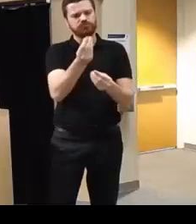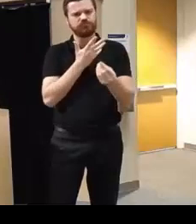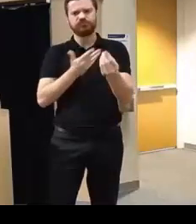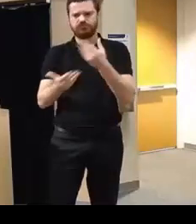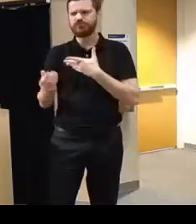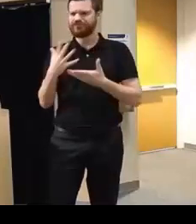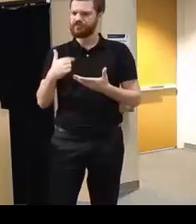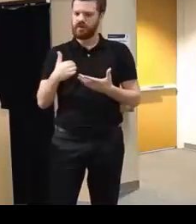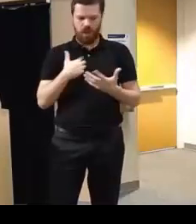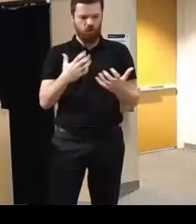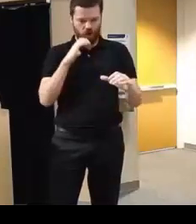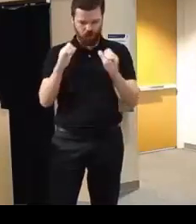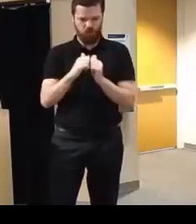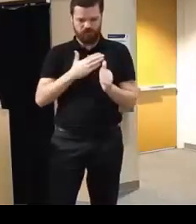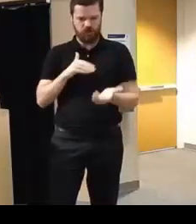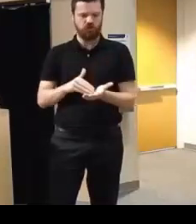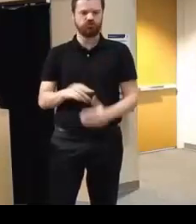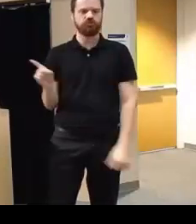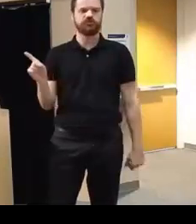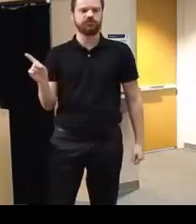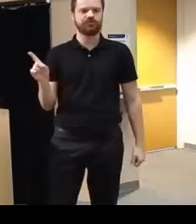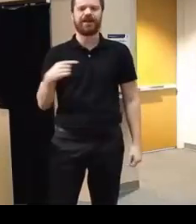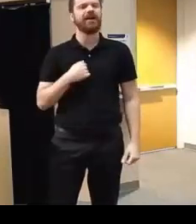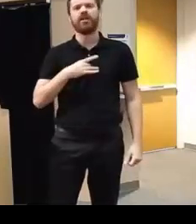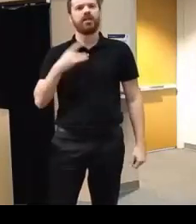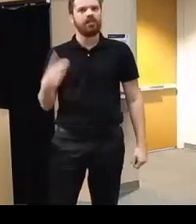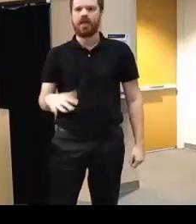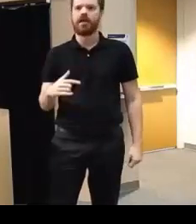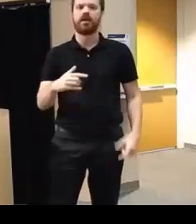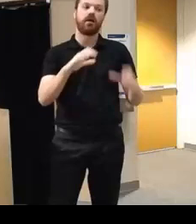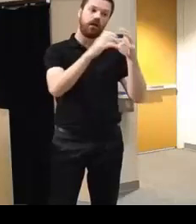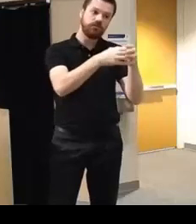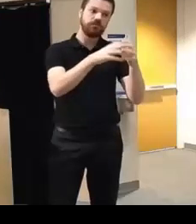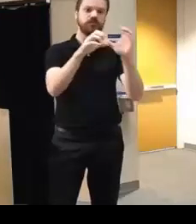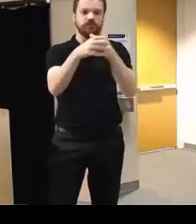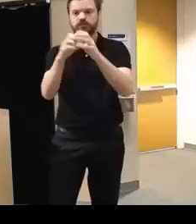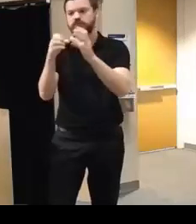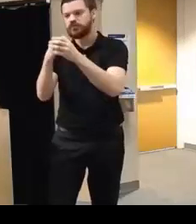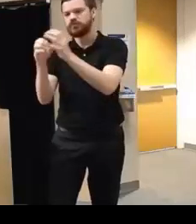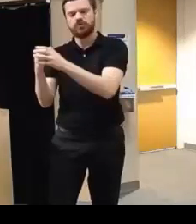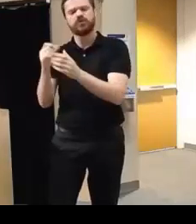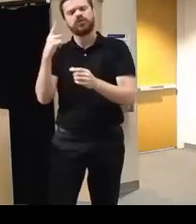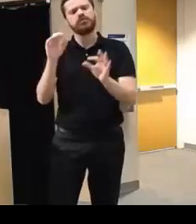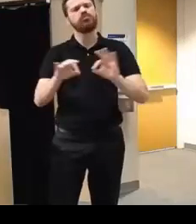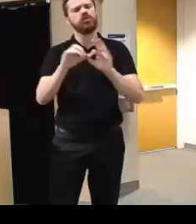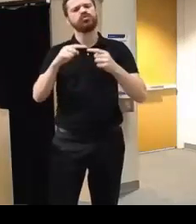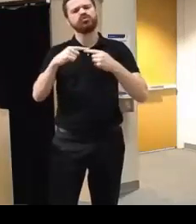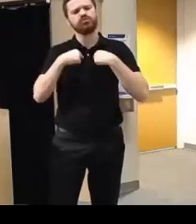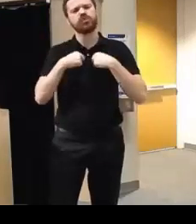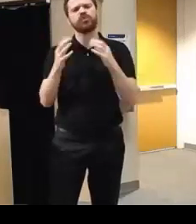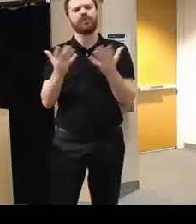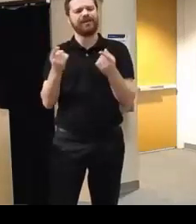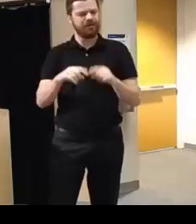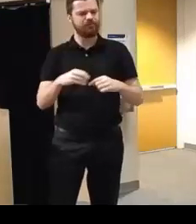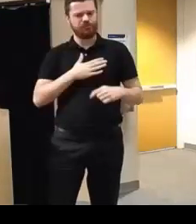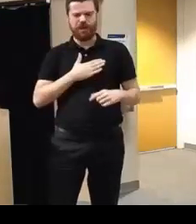be able to communicate these things to my physician. I don't really like that there's all these silos. There's things that are important to me, which include what's going on in my life,